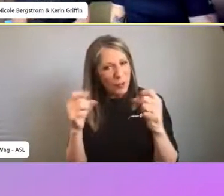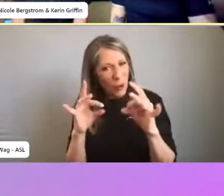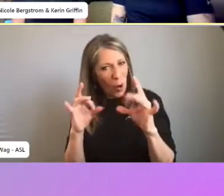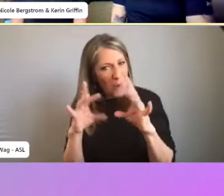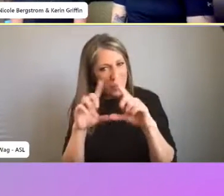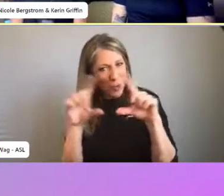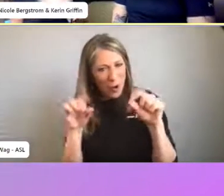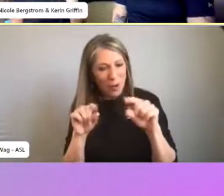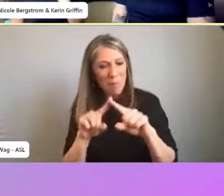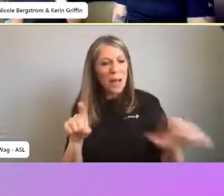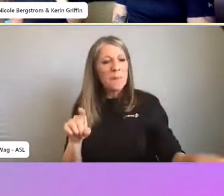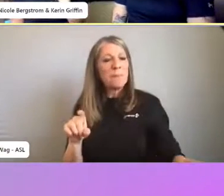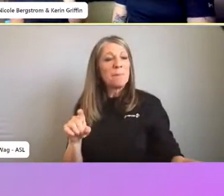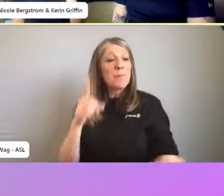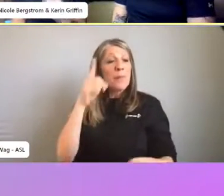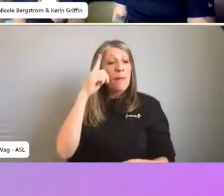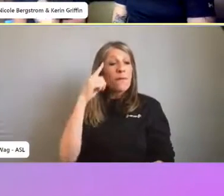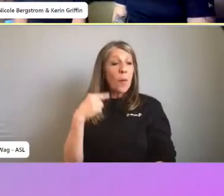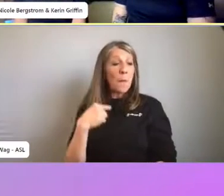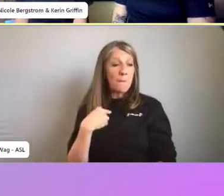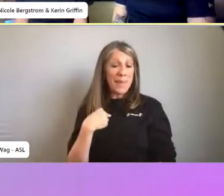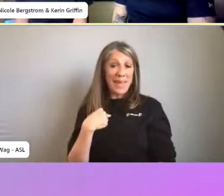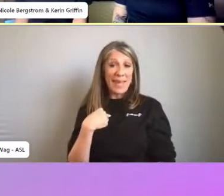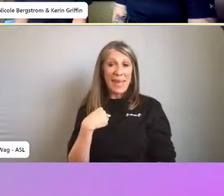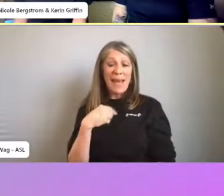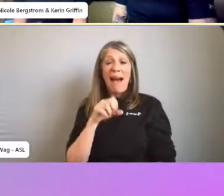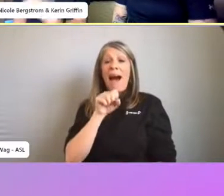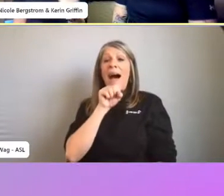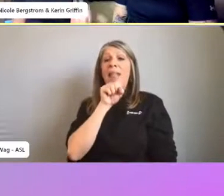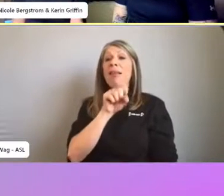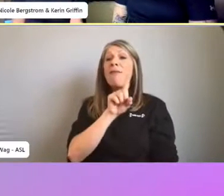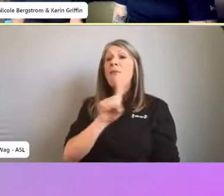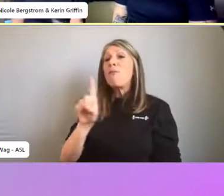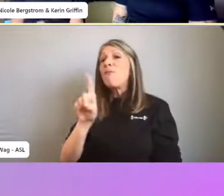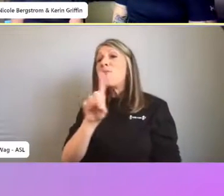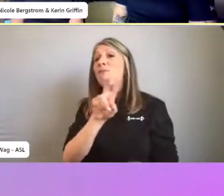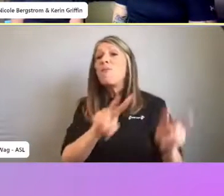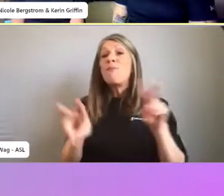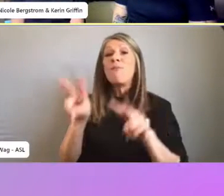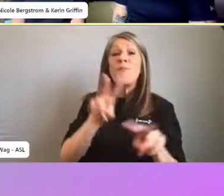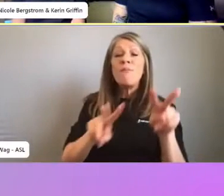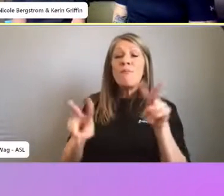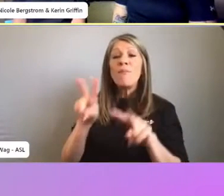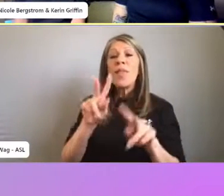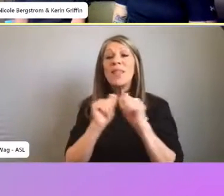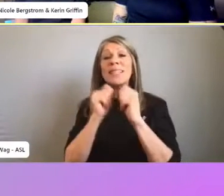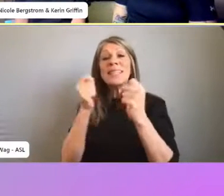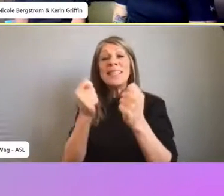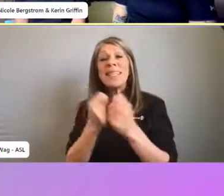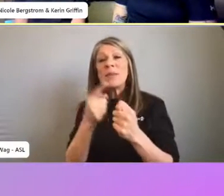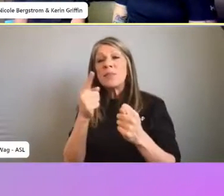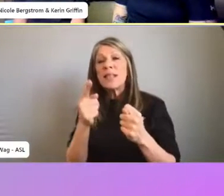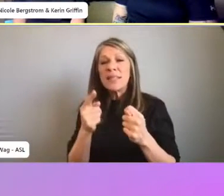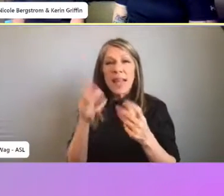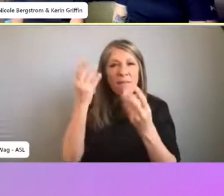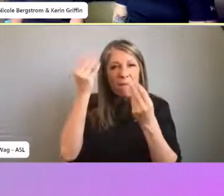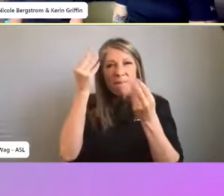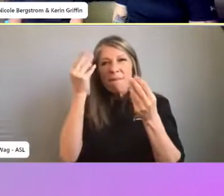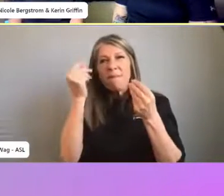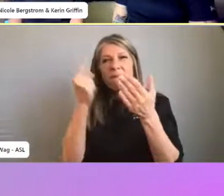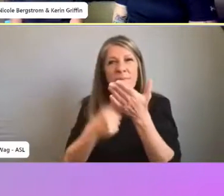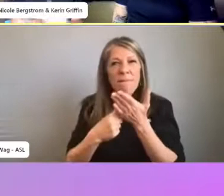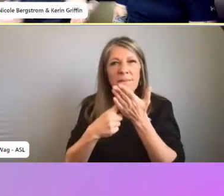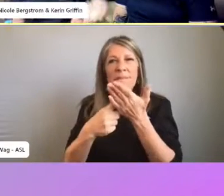right? So, you know, for me, I love walking around the room and really observing the teams as they strategize